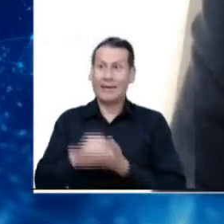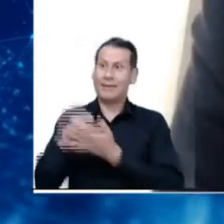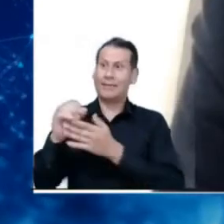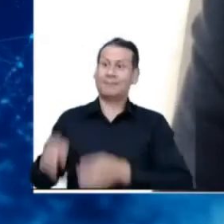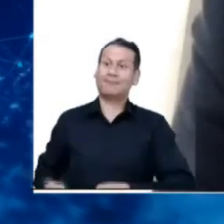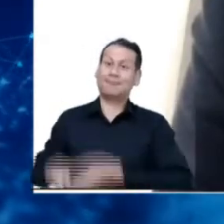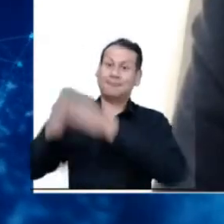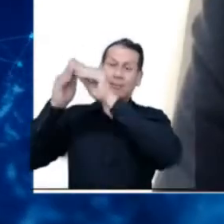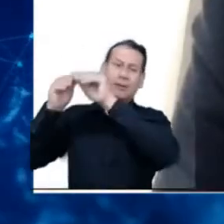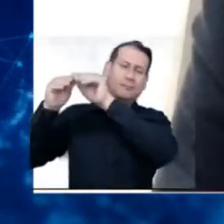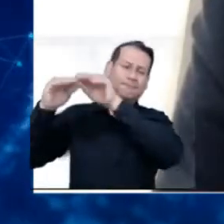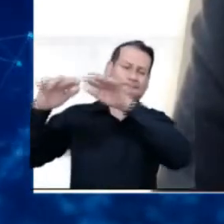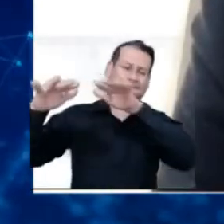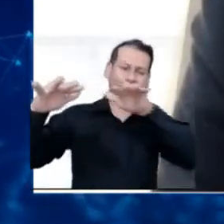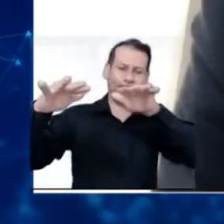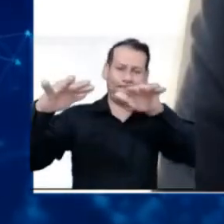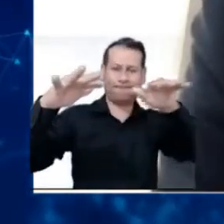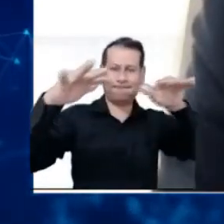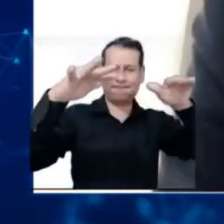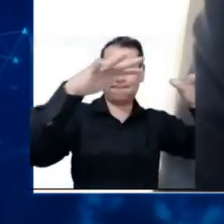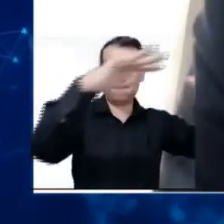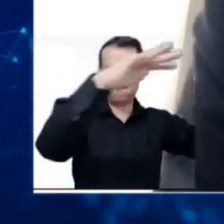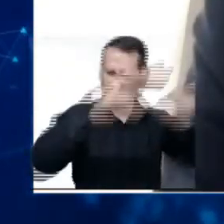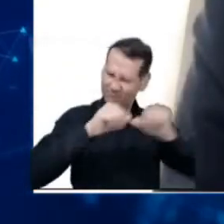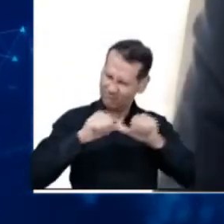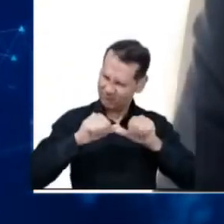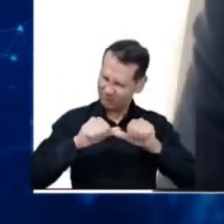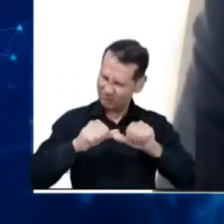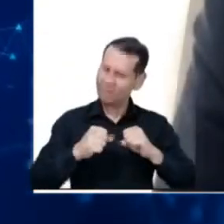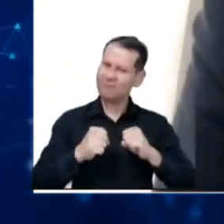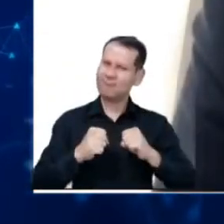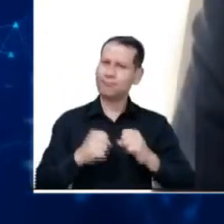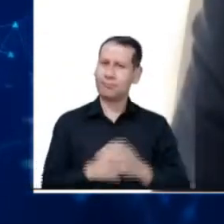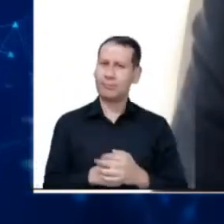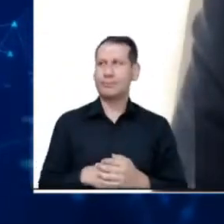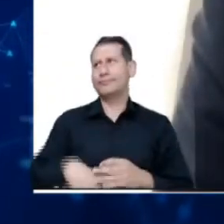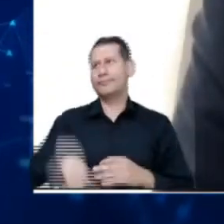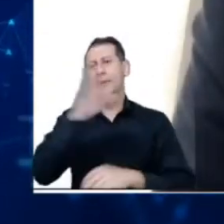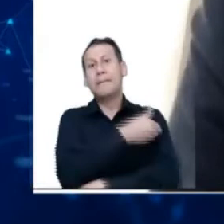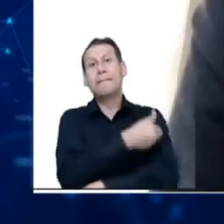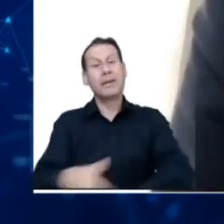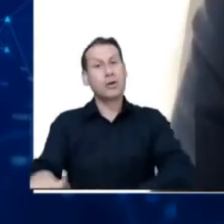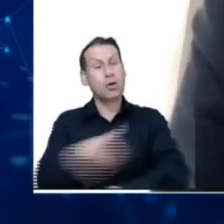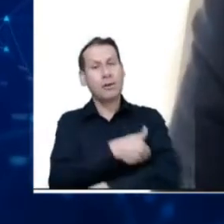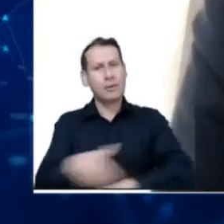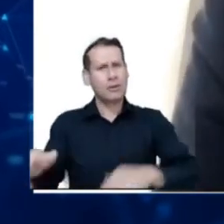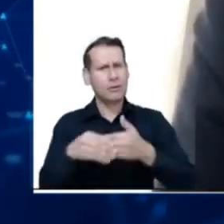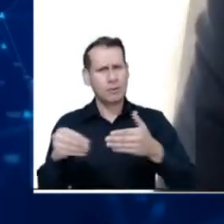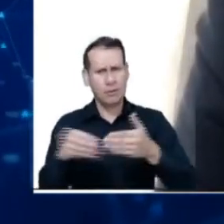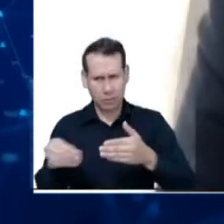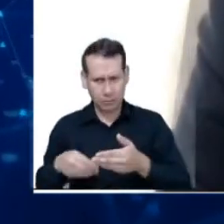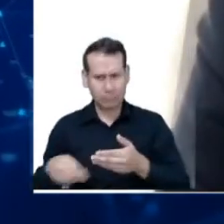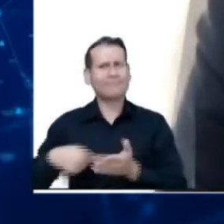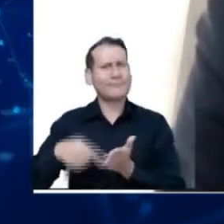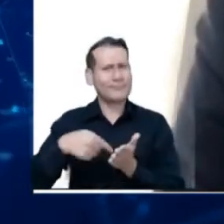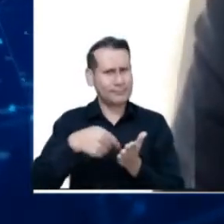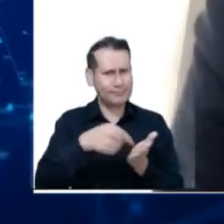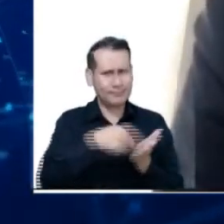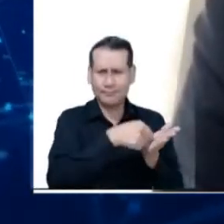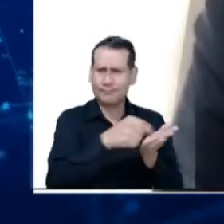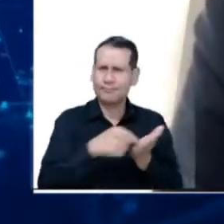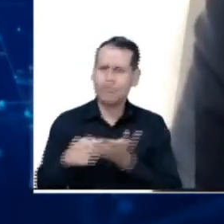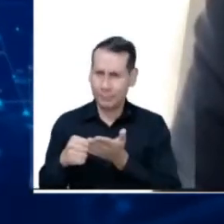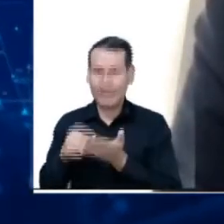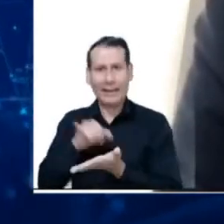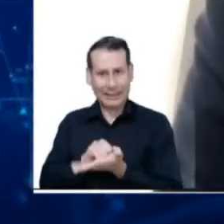of the spectrum in the region. We have invested billions of dollars in this constellation of Viasat-3, that